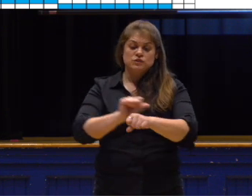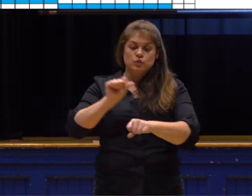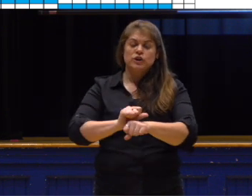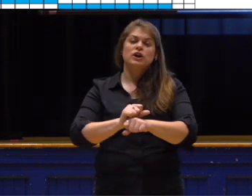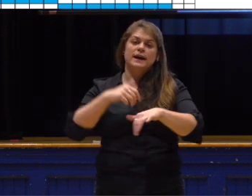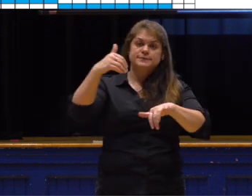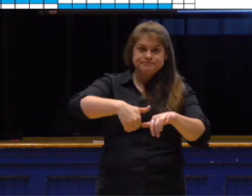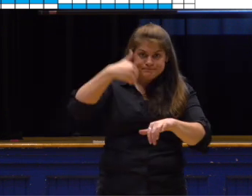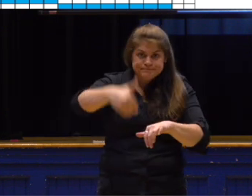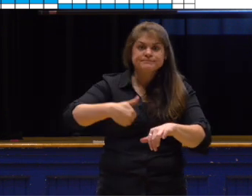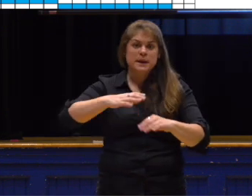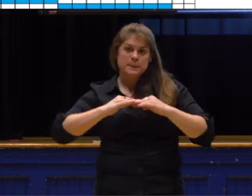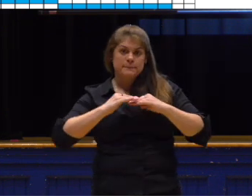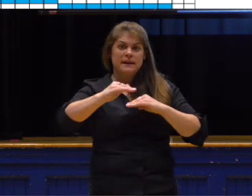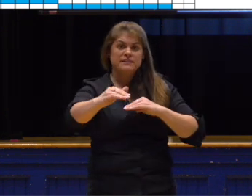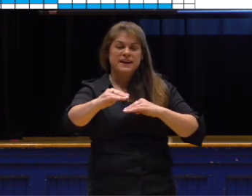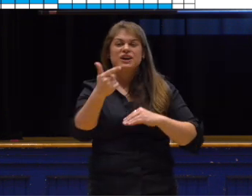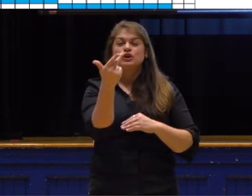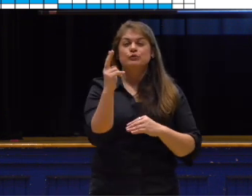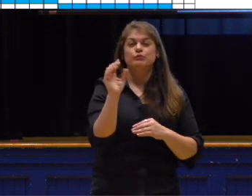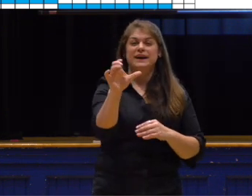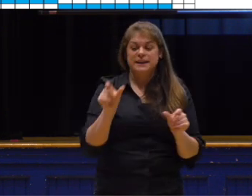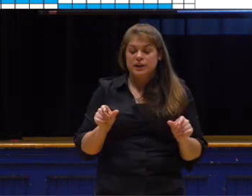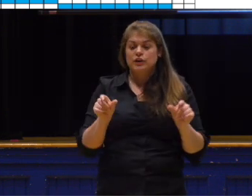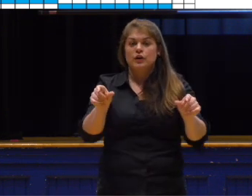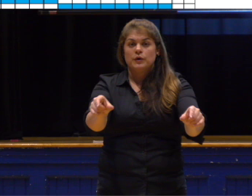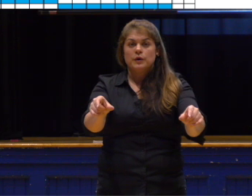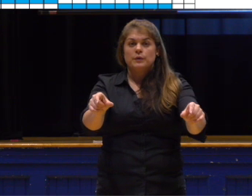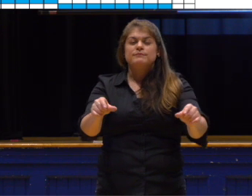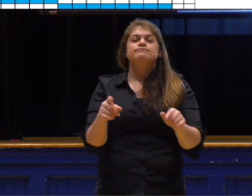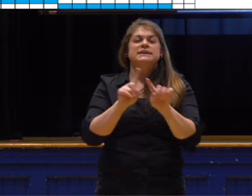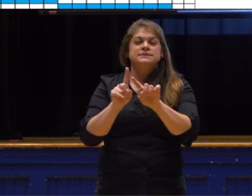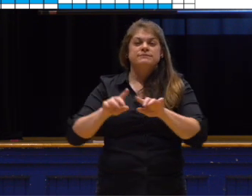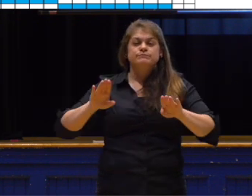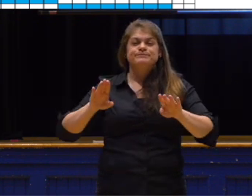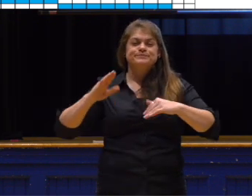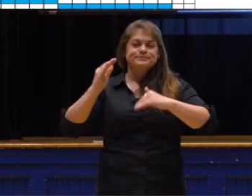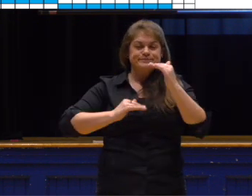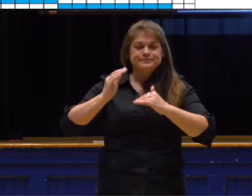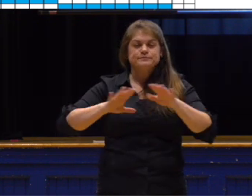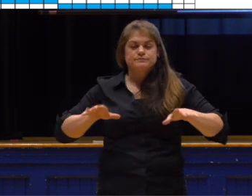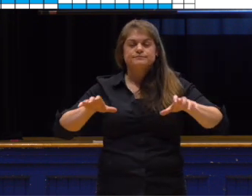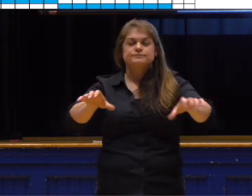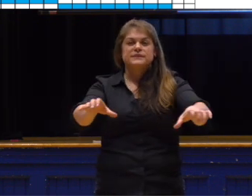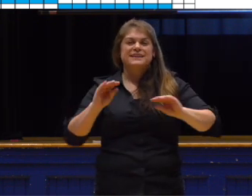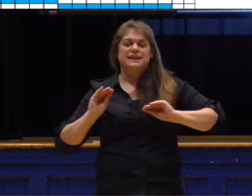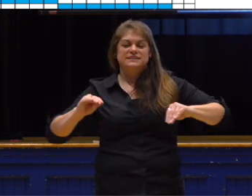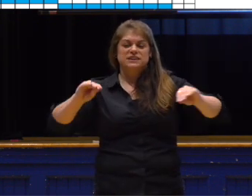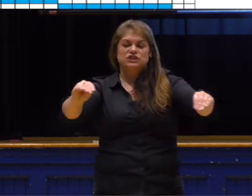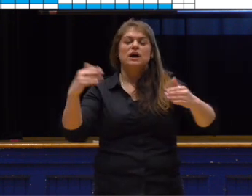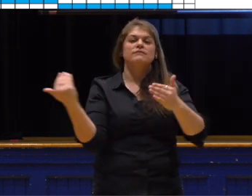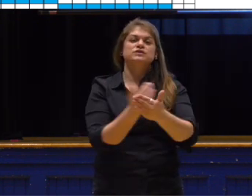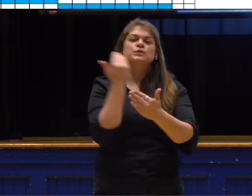and paving, along with granite curbing and cement concrete sidewalks and driveways. Also occurring will be the installation of new highway